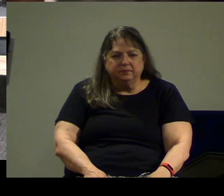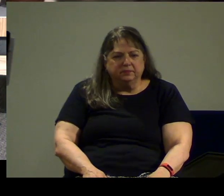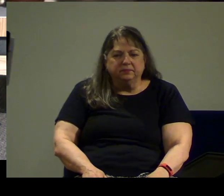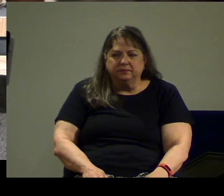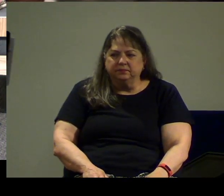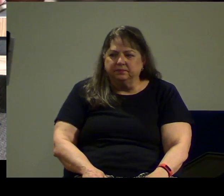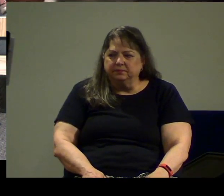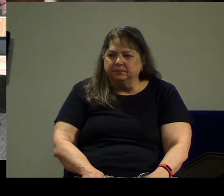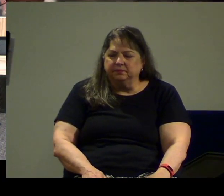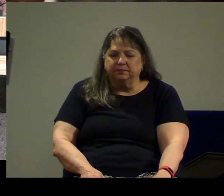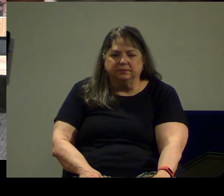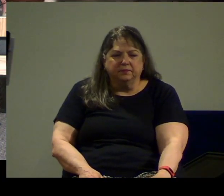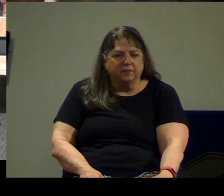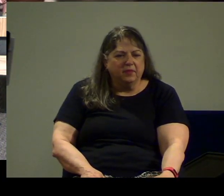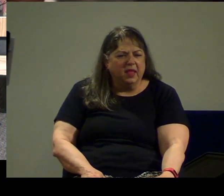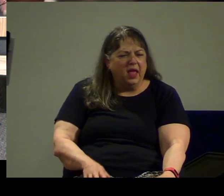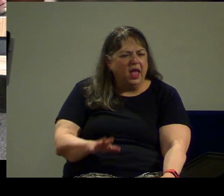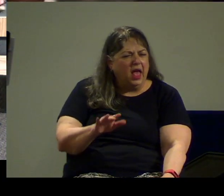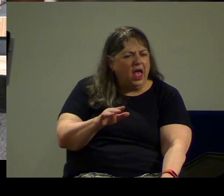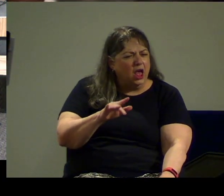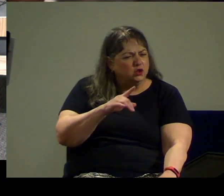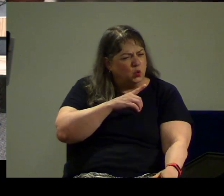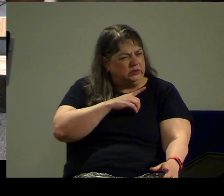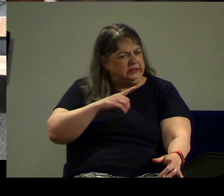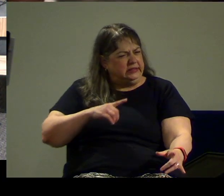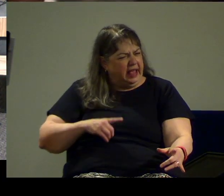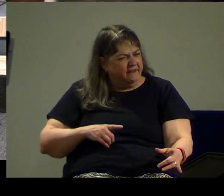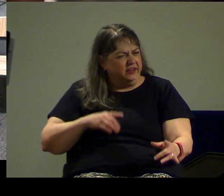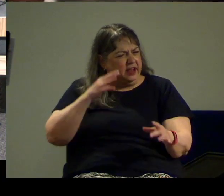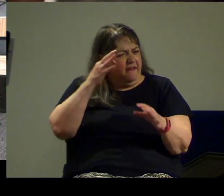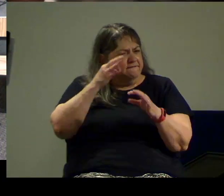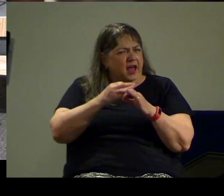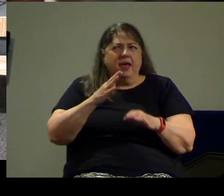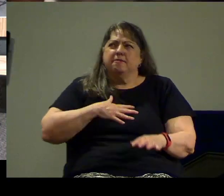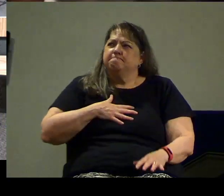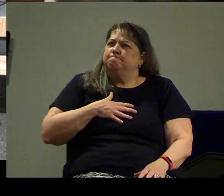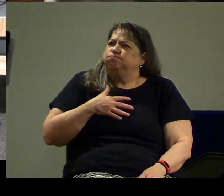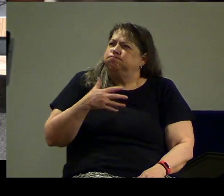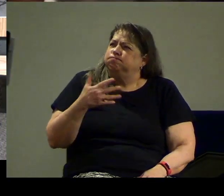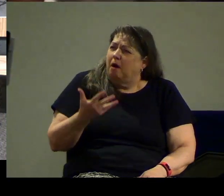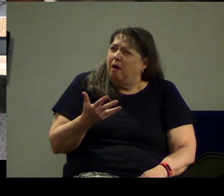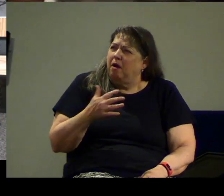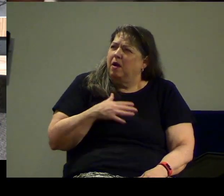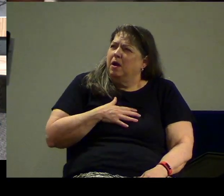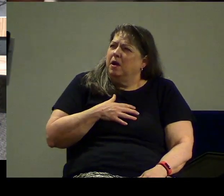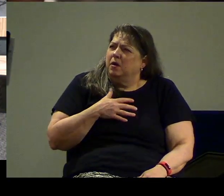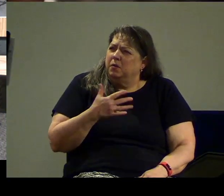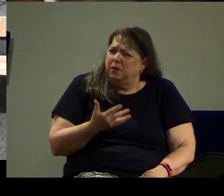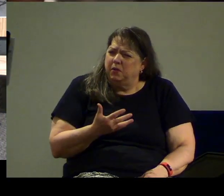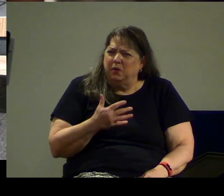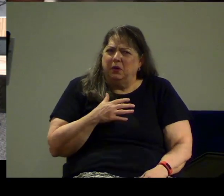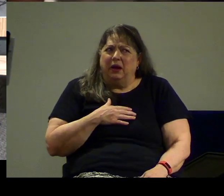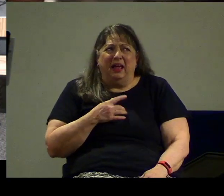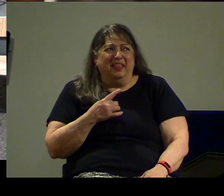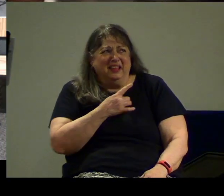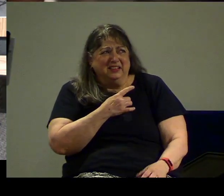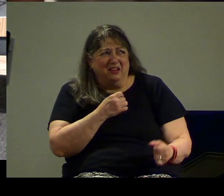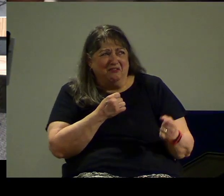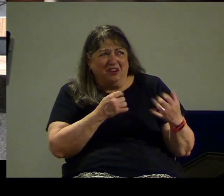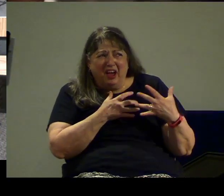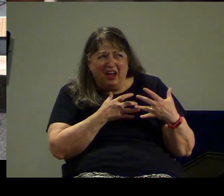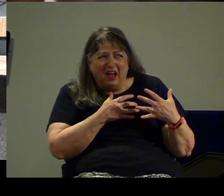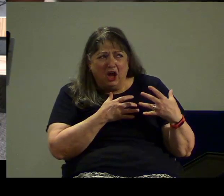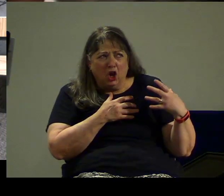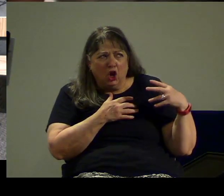And so David professed his faith over the things that could create fear in his life.